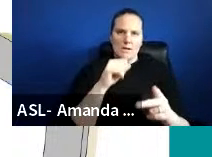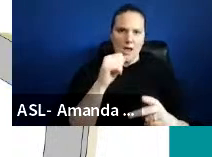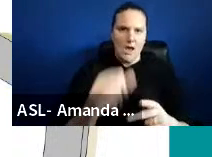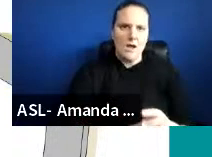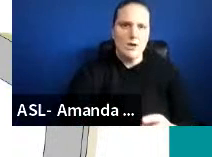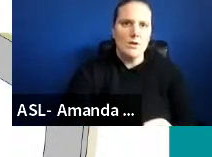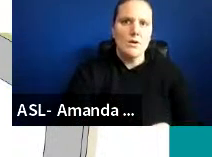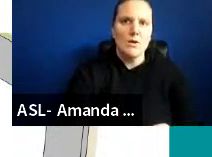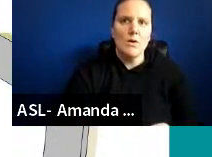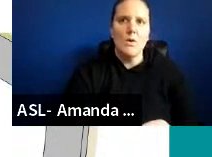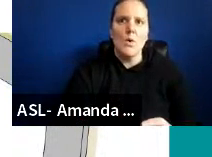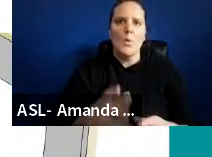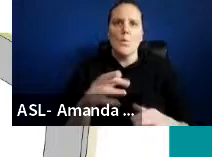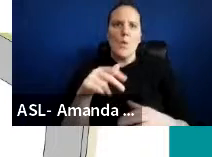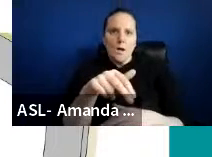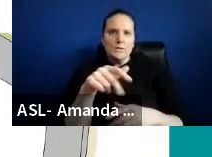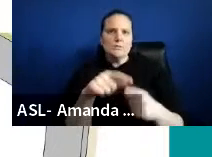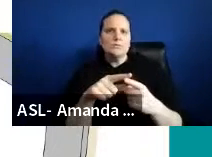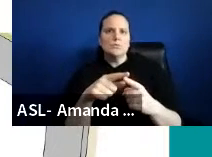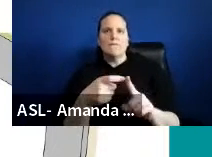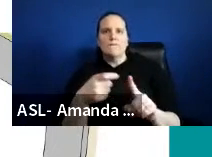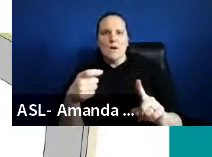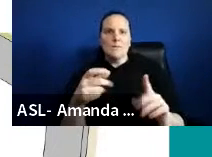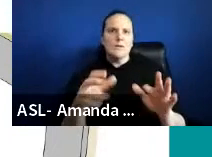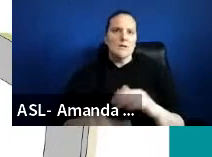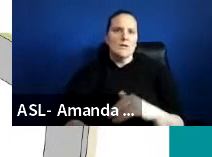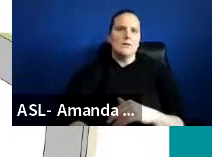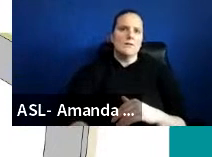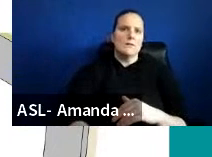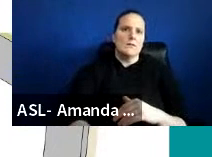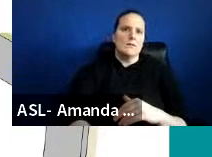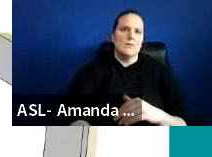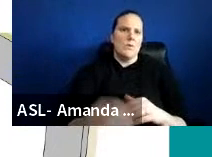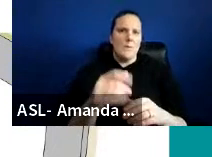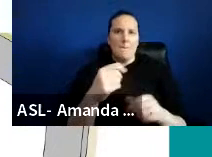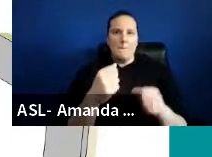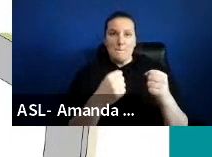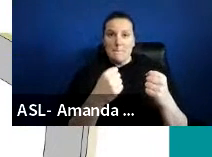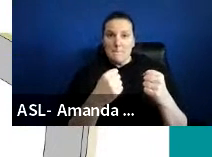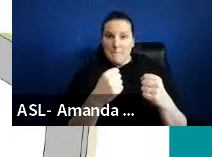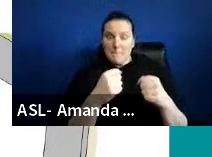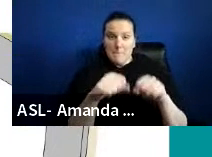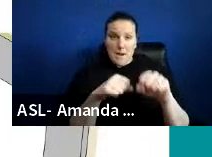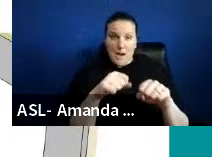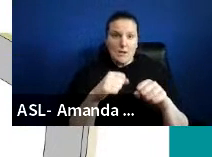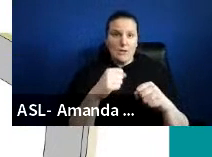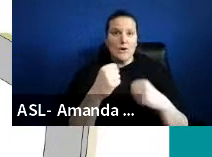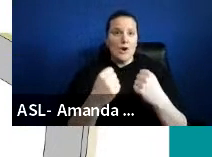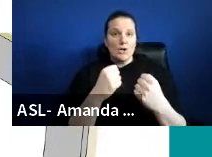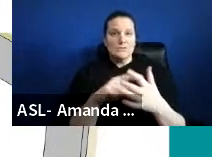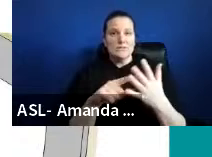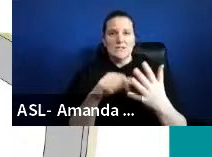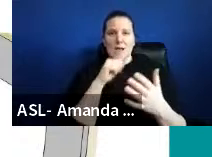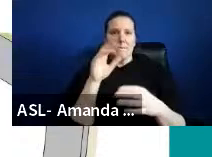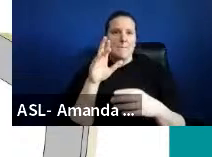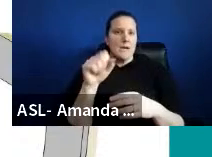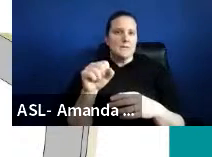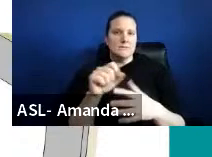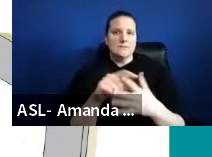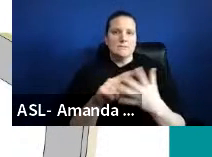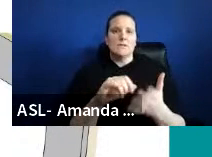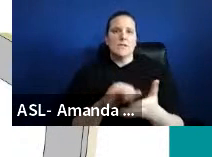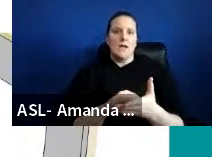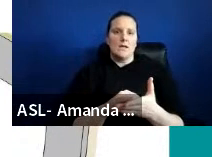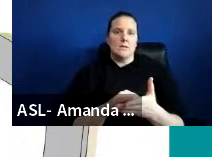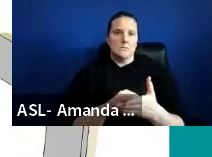walking to and from here. They're going to be coming from bikes and cars. There isn't necessarily a bus route allocated for this, but